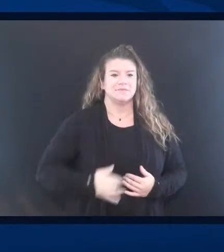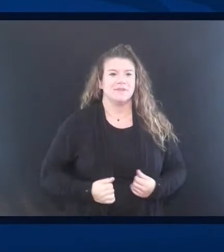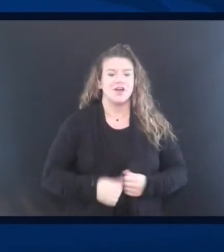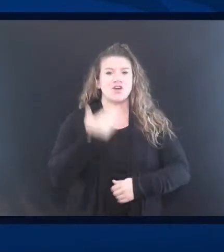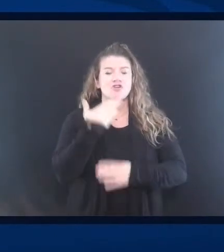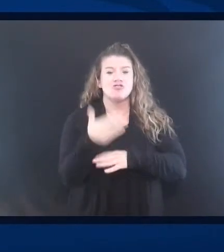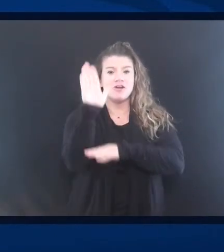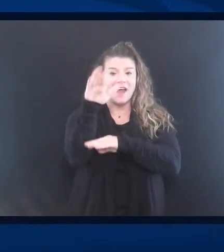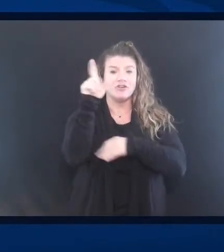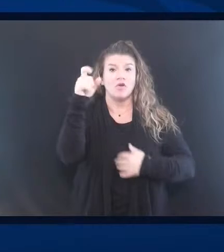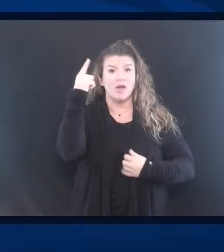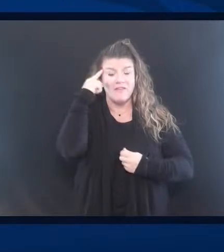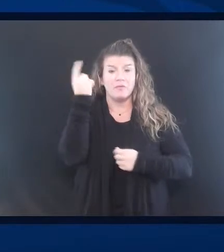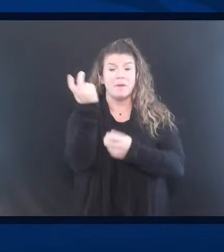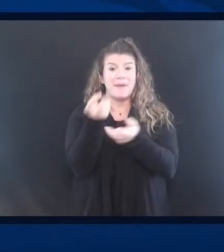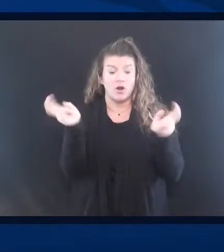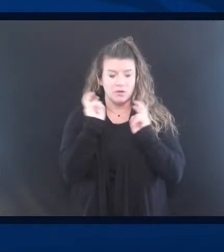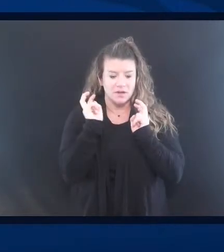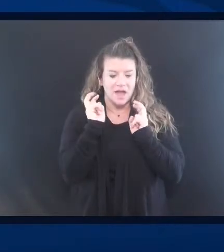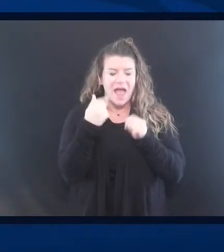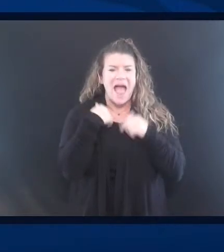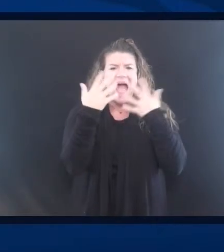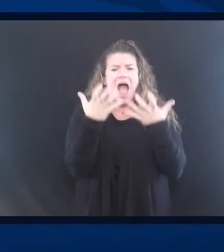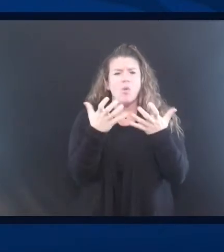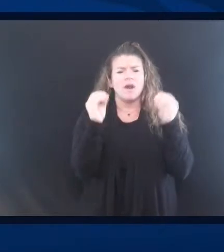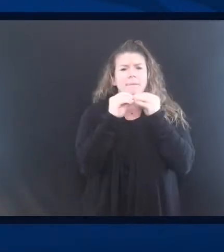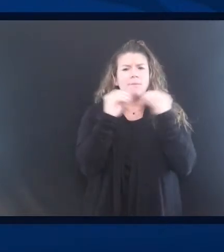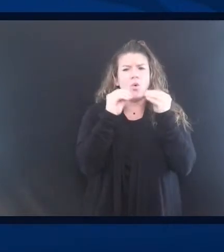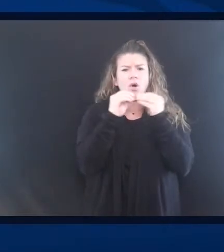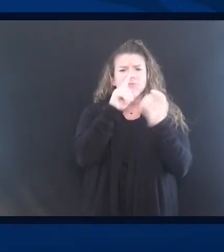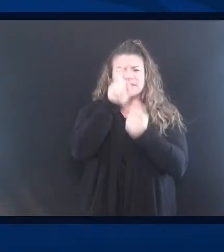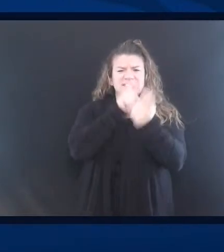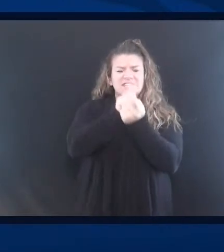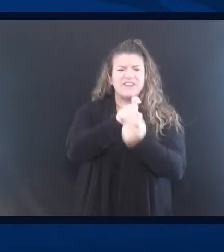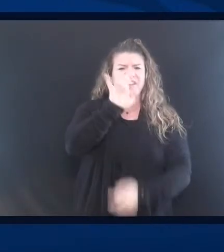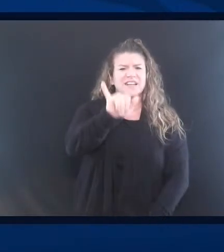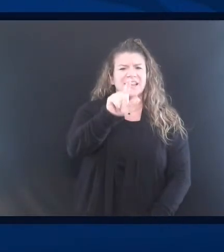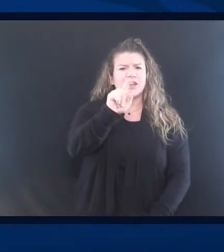Governor. Good afternoon, panel. I want to drill down into that 20%